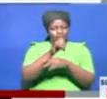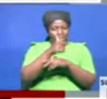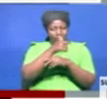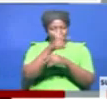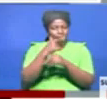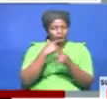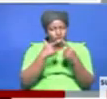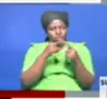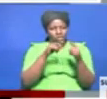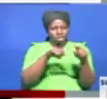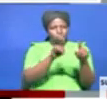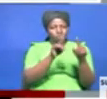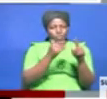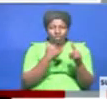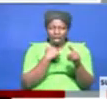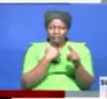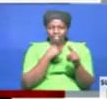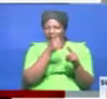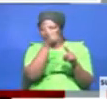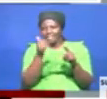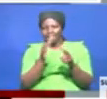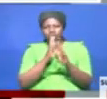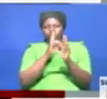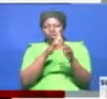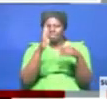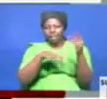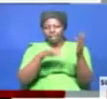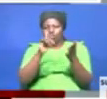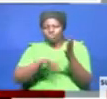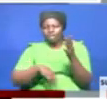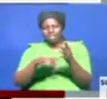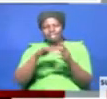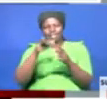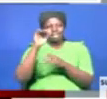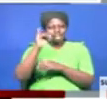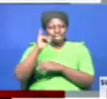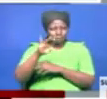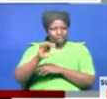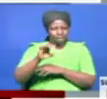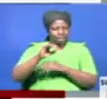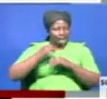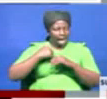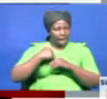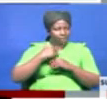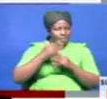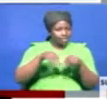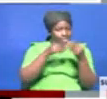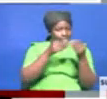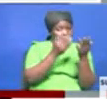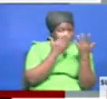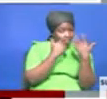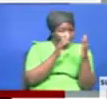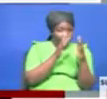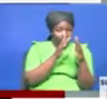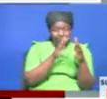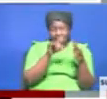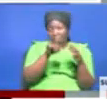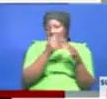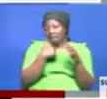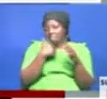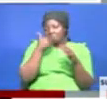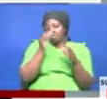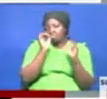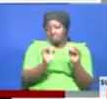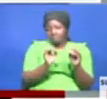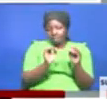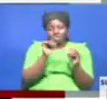have alternate results than what has been put forth by IEBC? They could not answer. And this situation